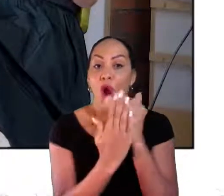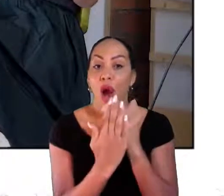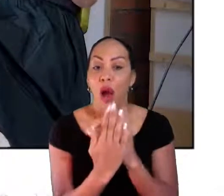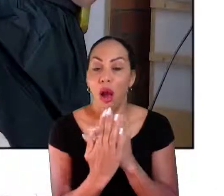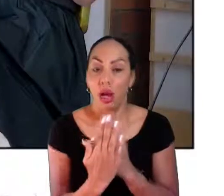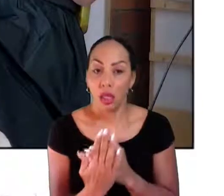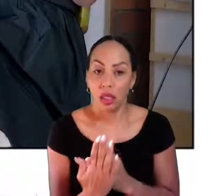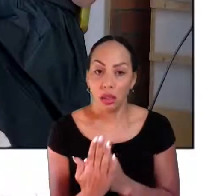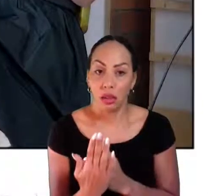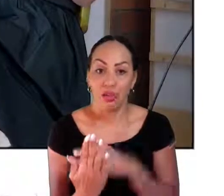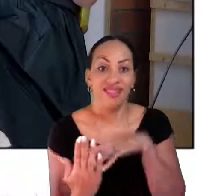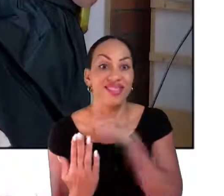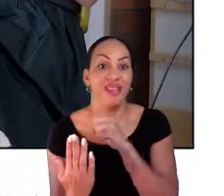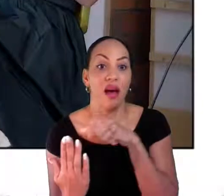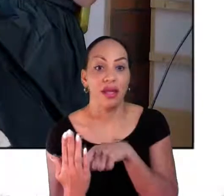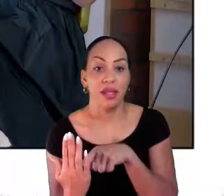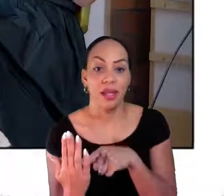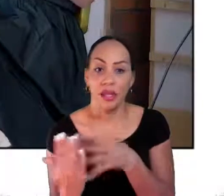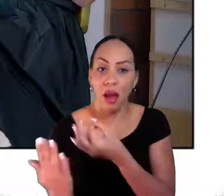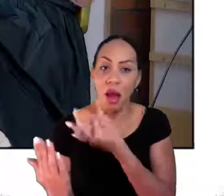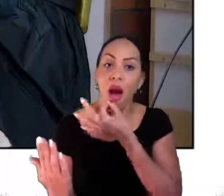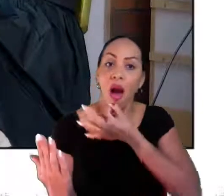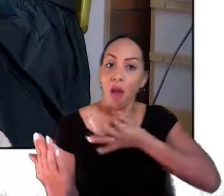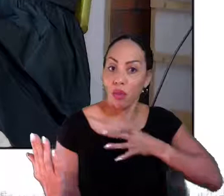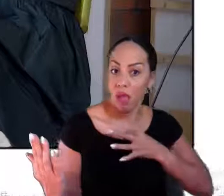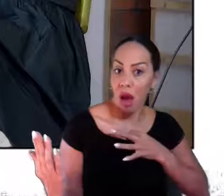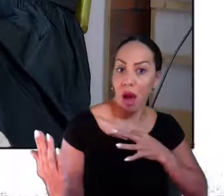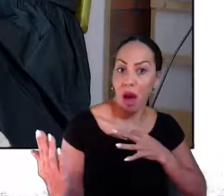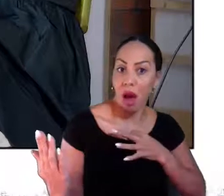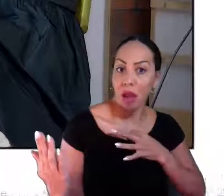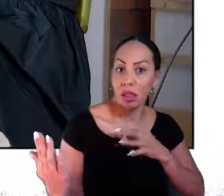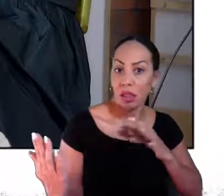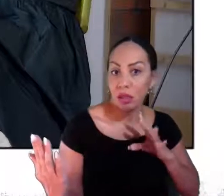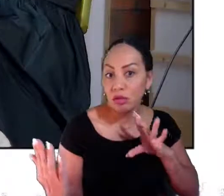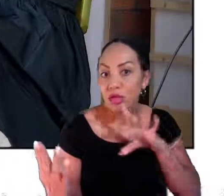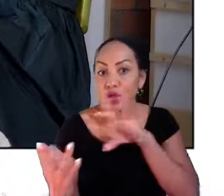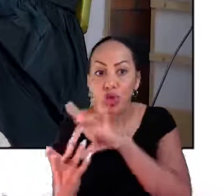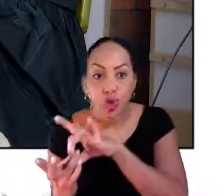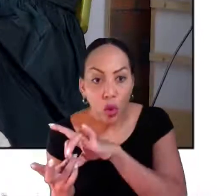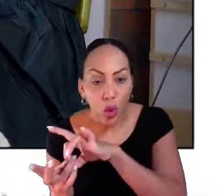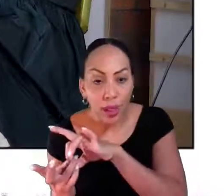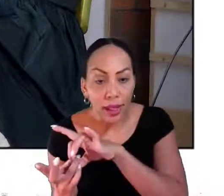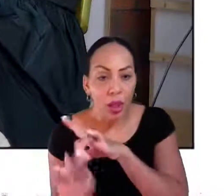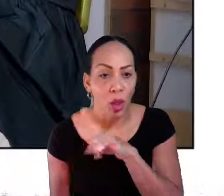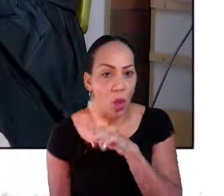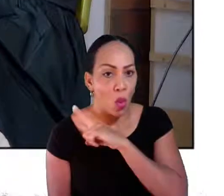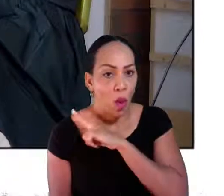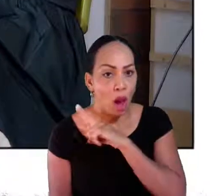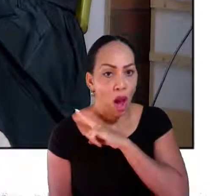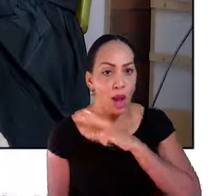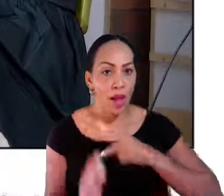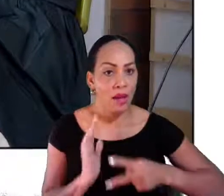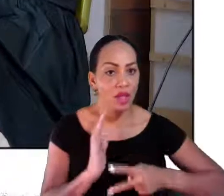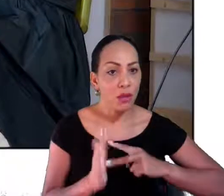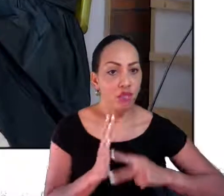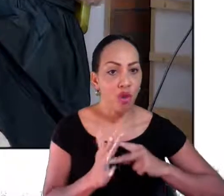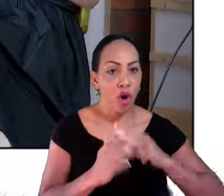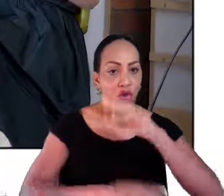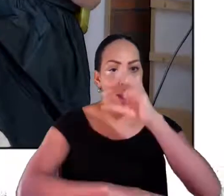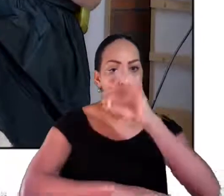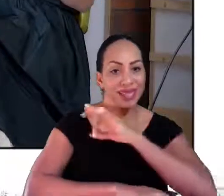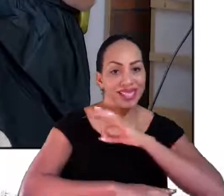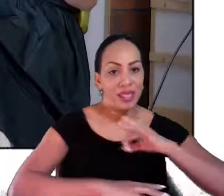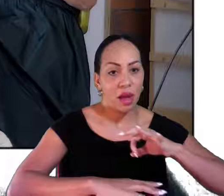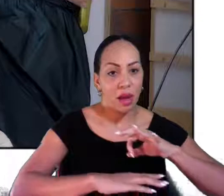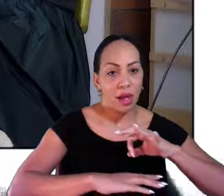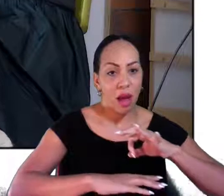designer and sort of process head to help think about how we might express and explain this kind of thinking that